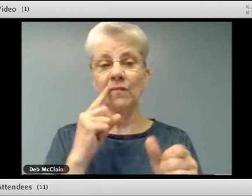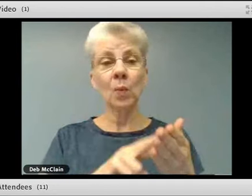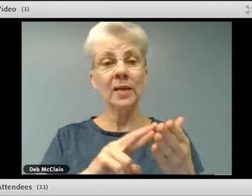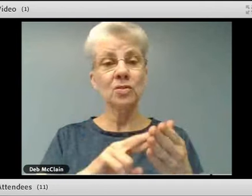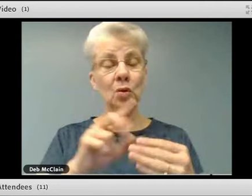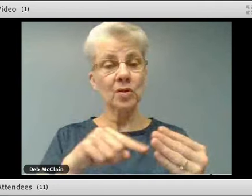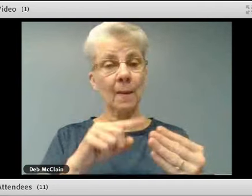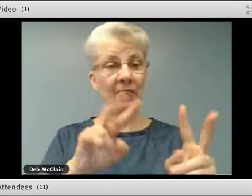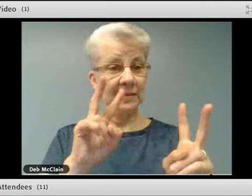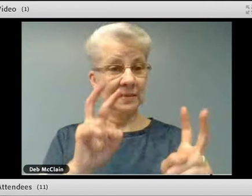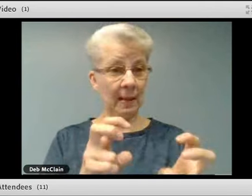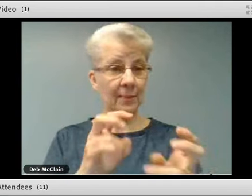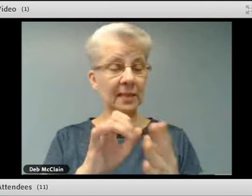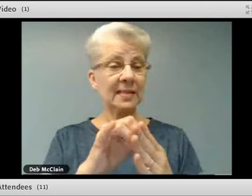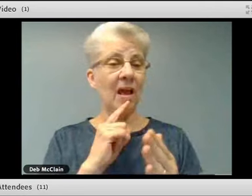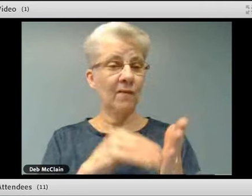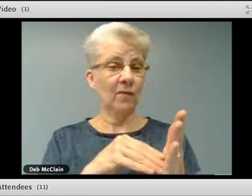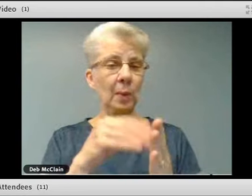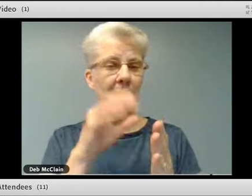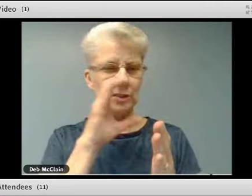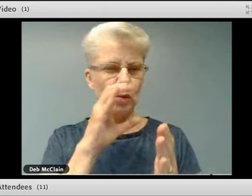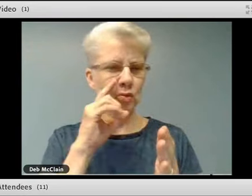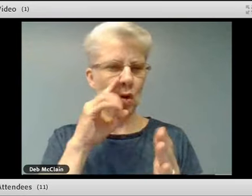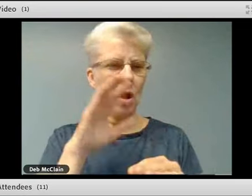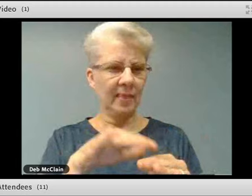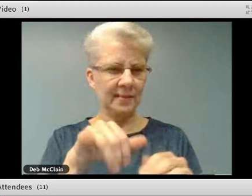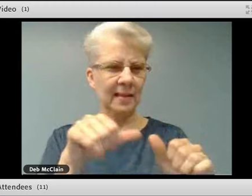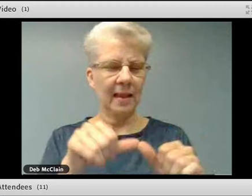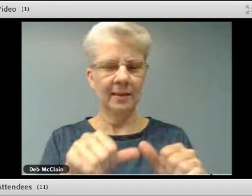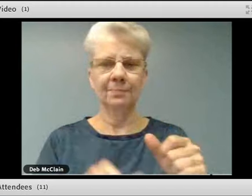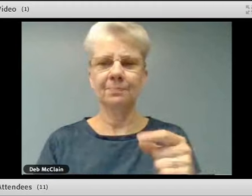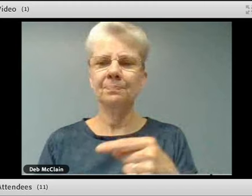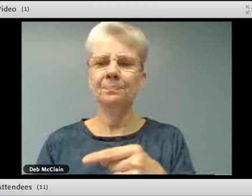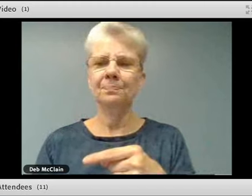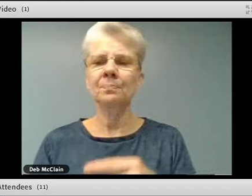these particular topics that are frequently searched on the site.